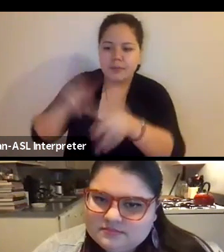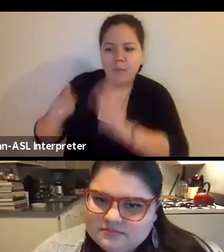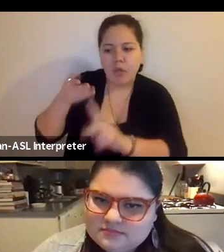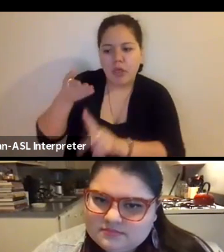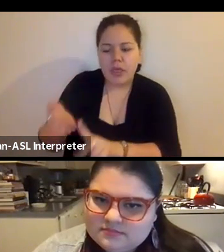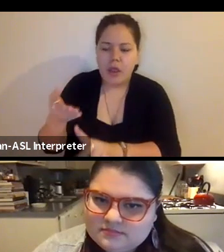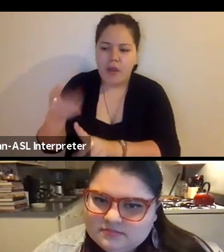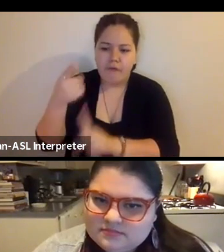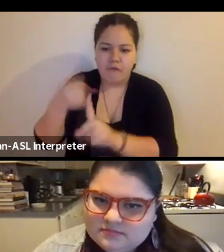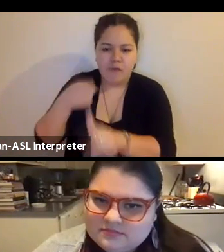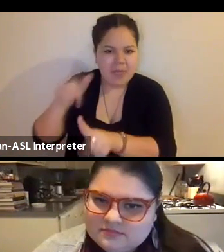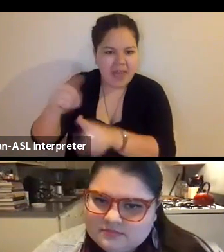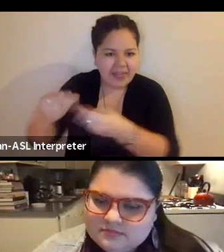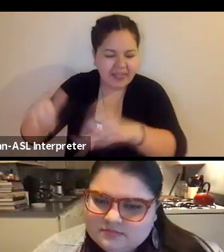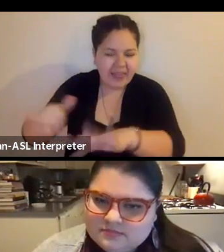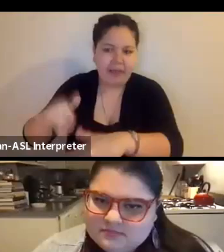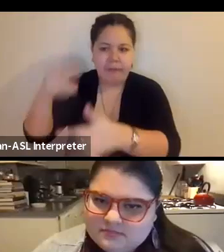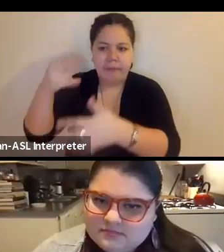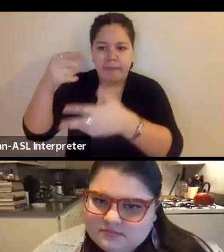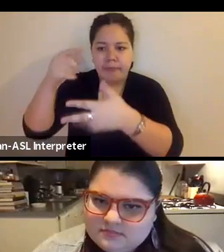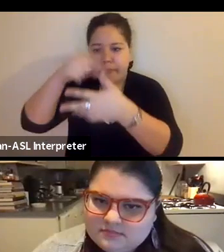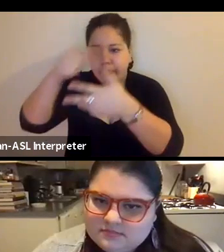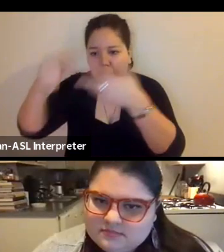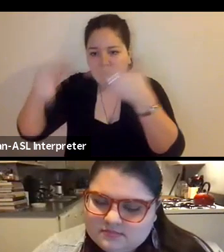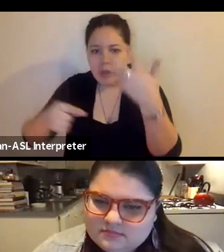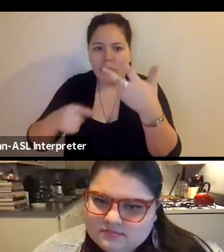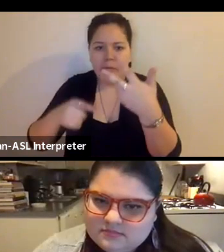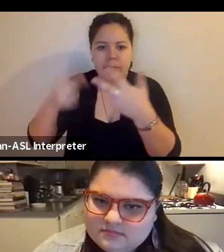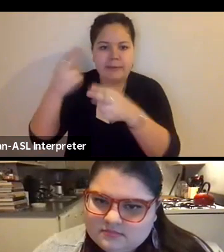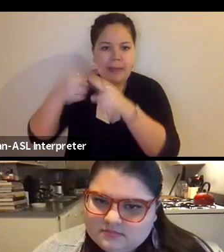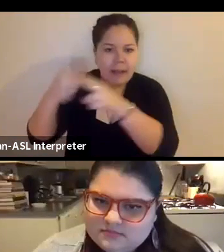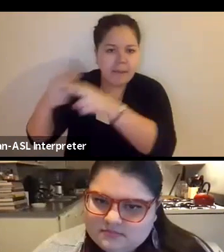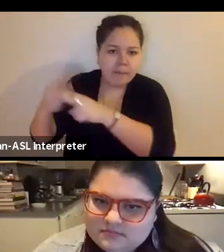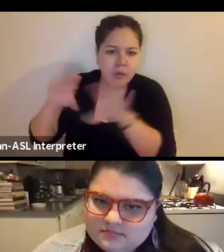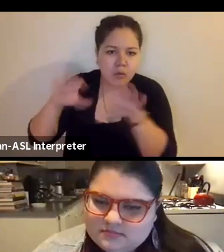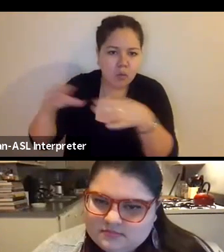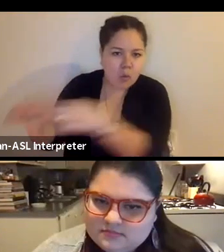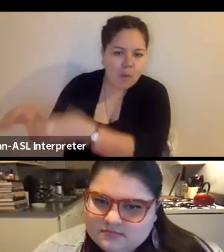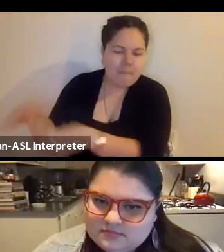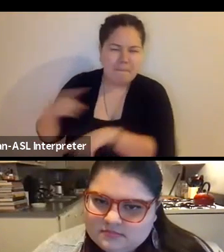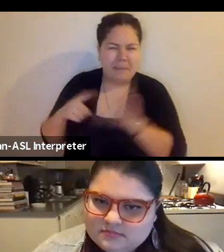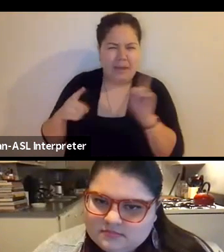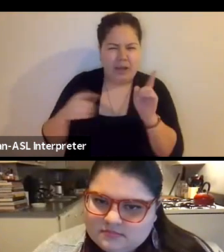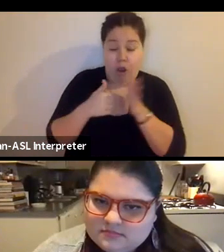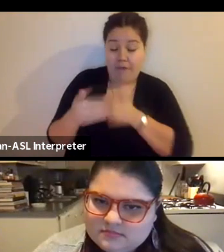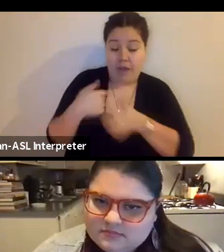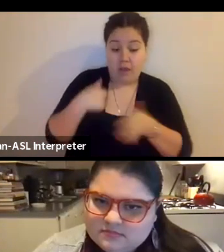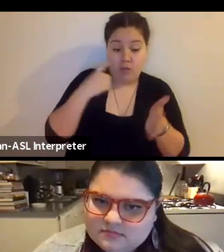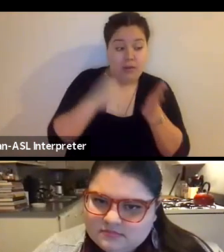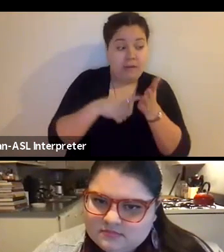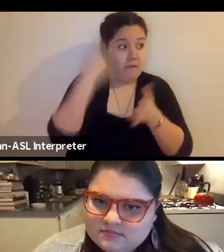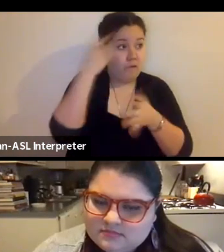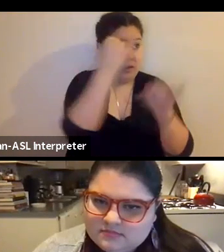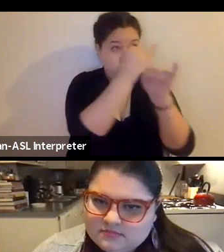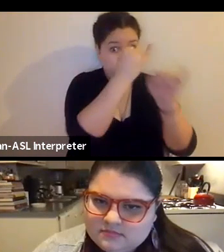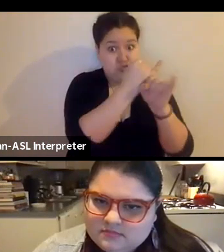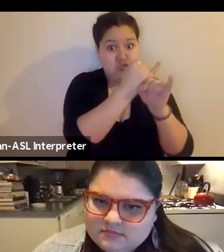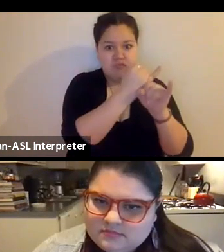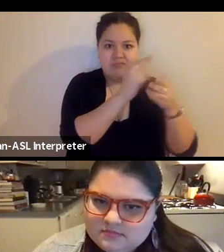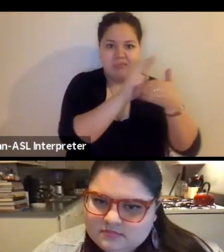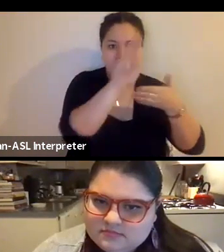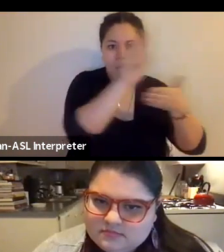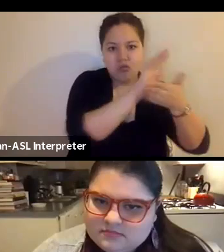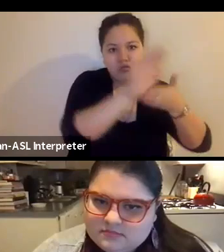this land, and then listing off a list. And oftentimes, particularly in institutions, I see this